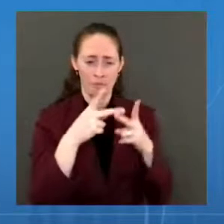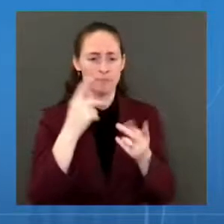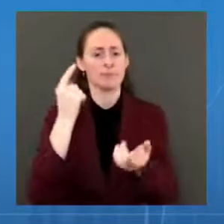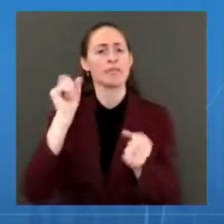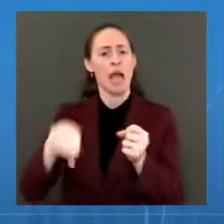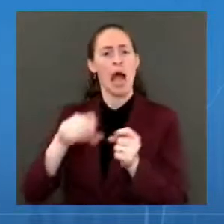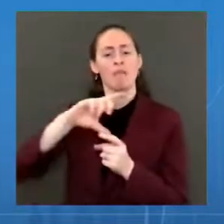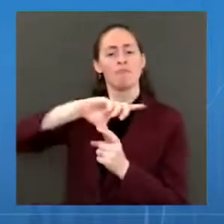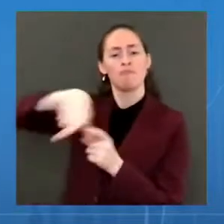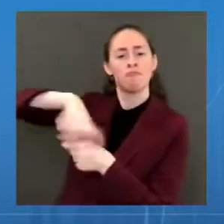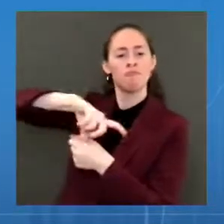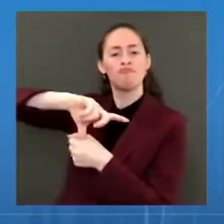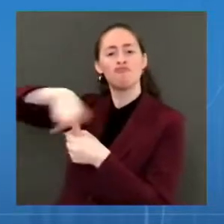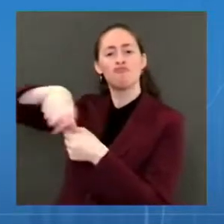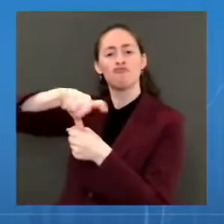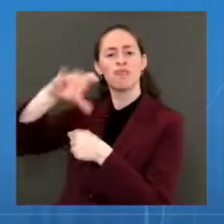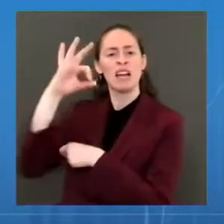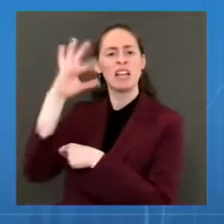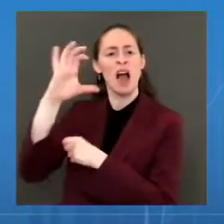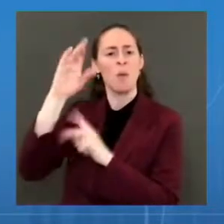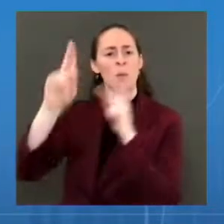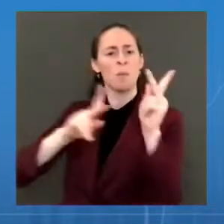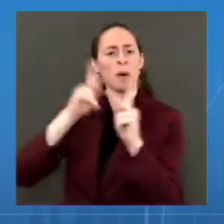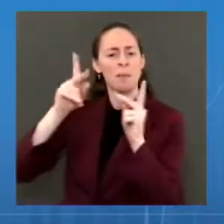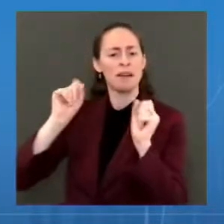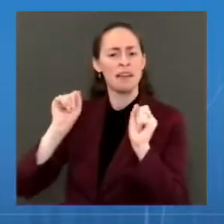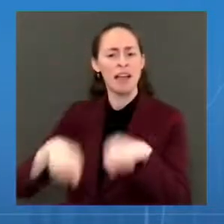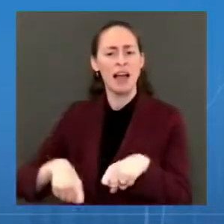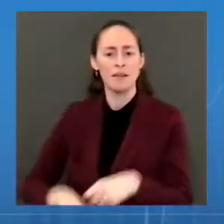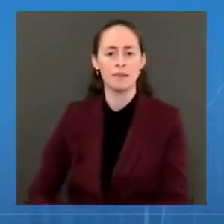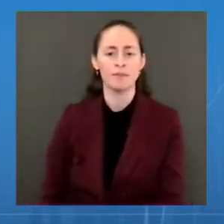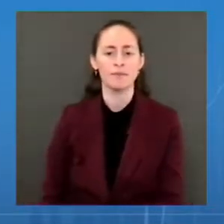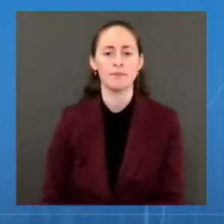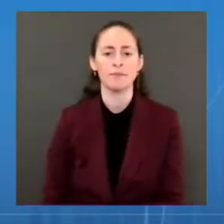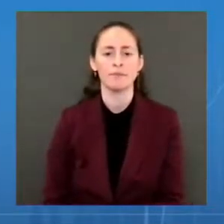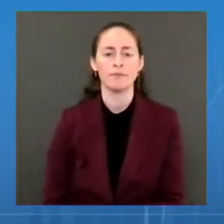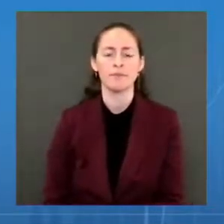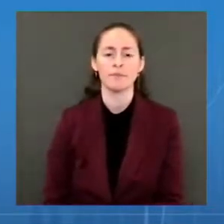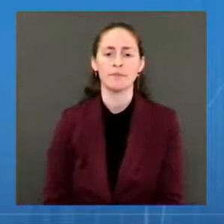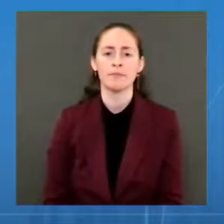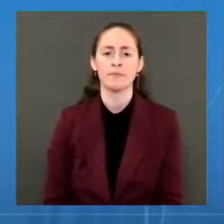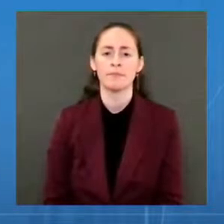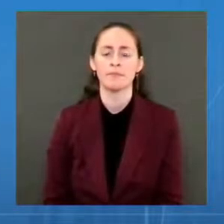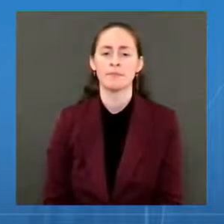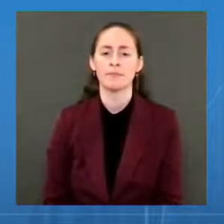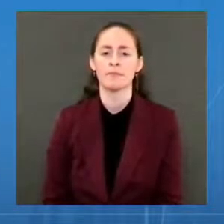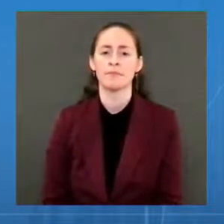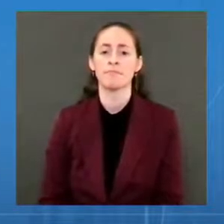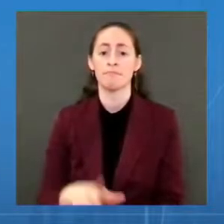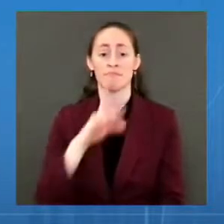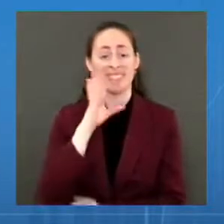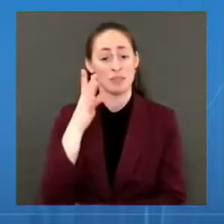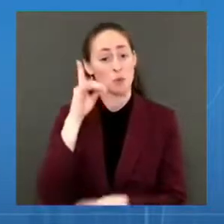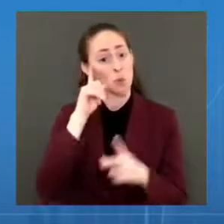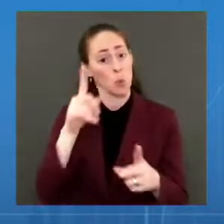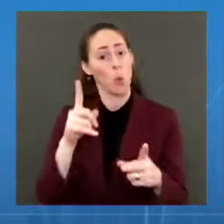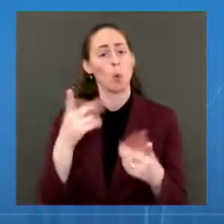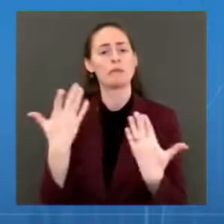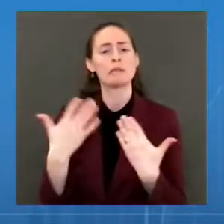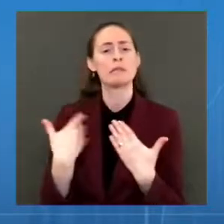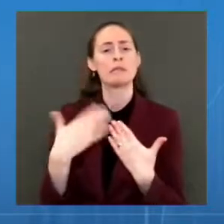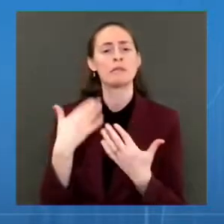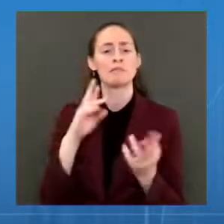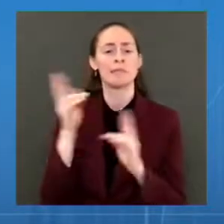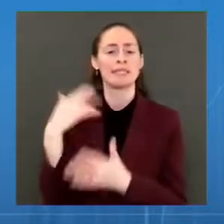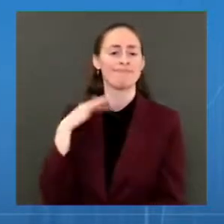That compares to one site for several thousand adults, so it's really convenient. We have plenty of supply,